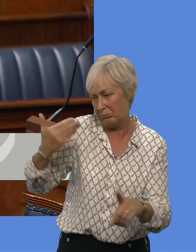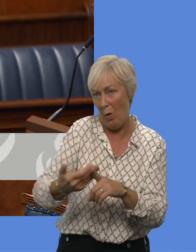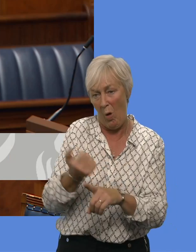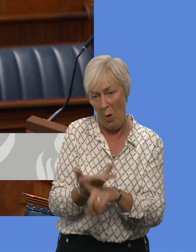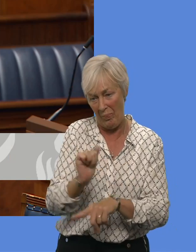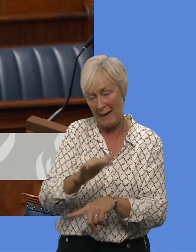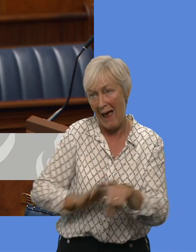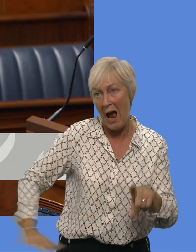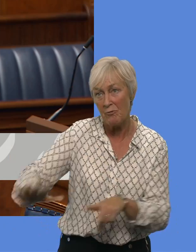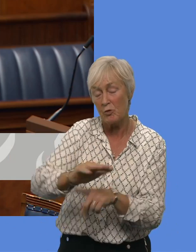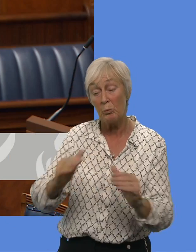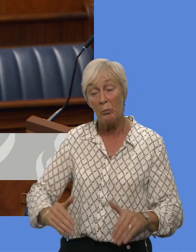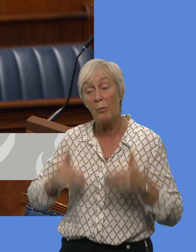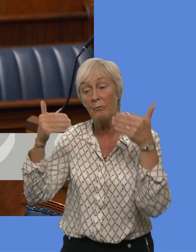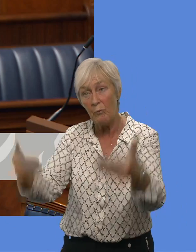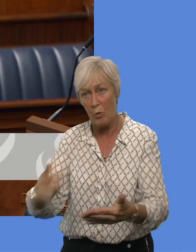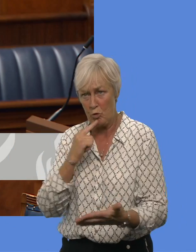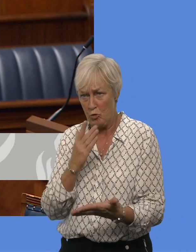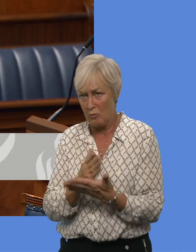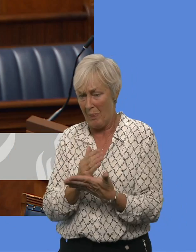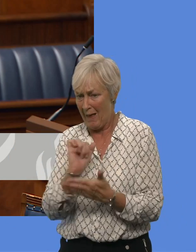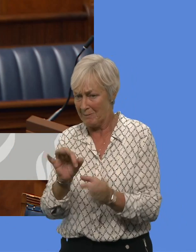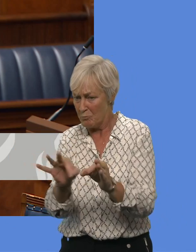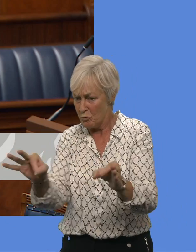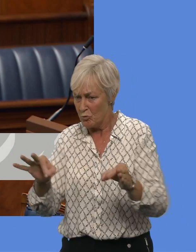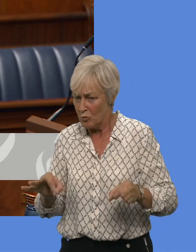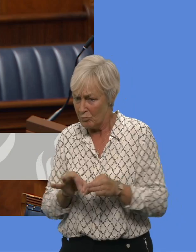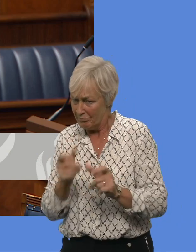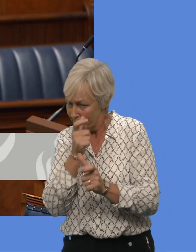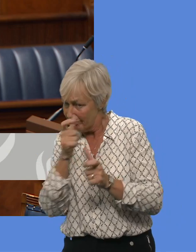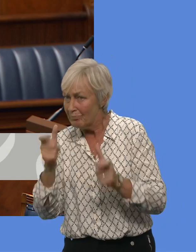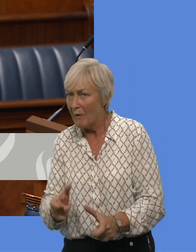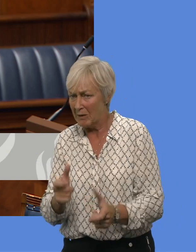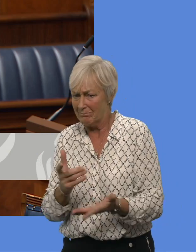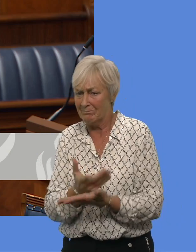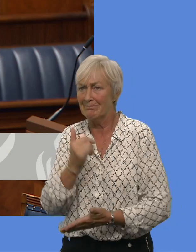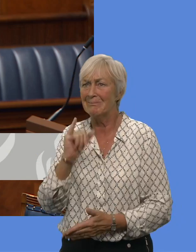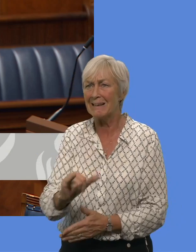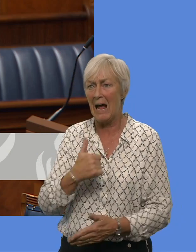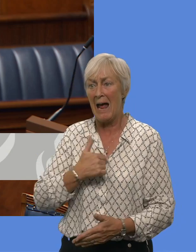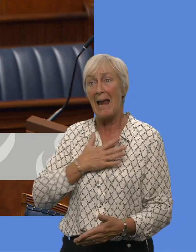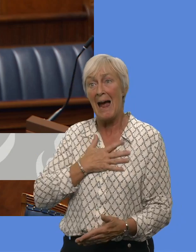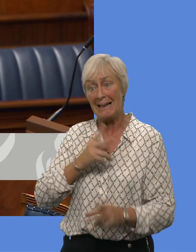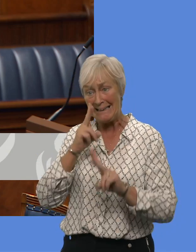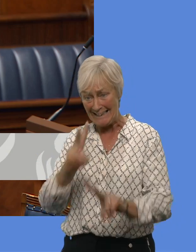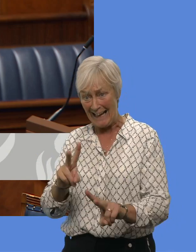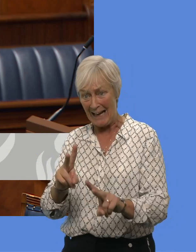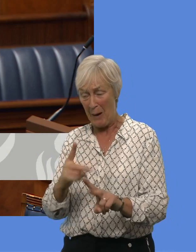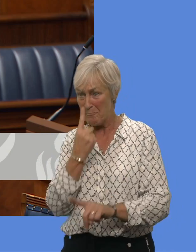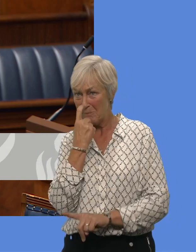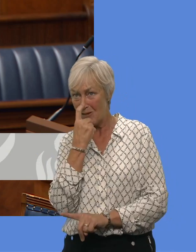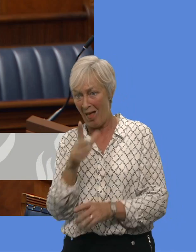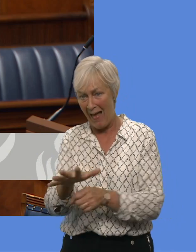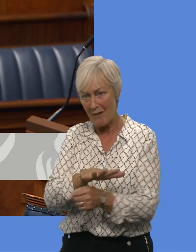And therefore, moving forward, that is very much the parameters in which we will operate. Of course, I would like to unlock the potential, but there are